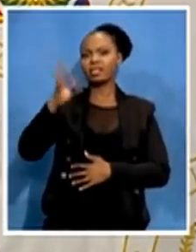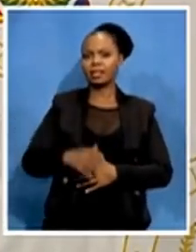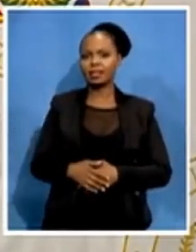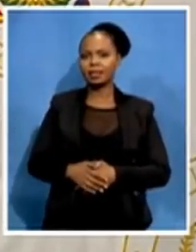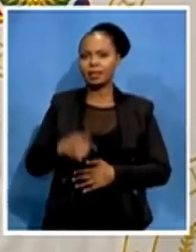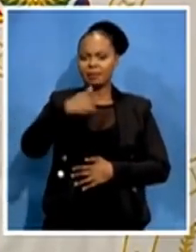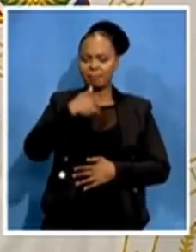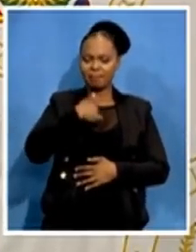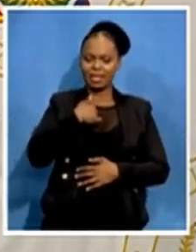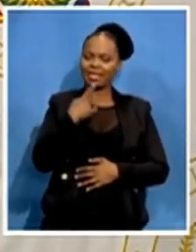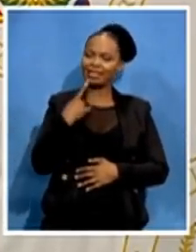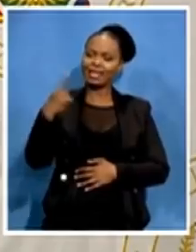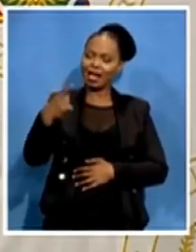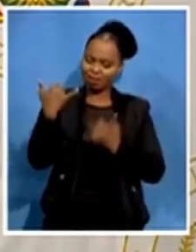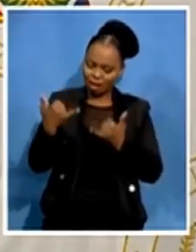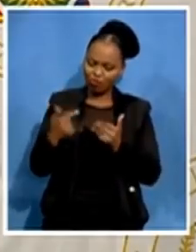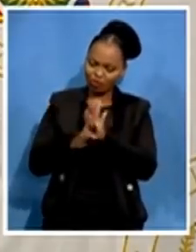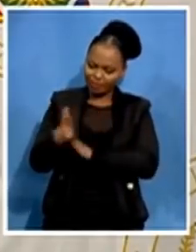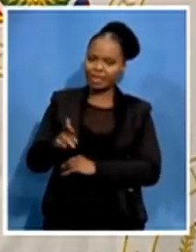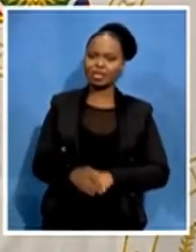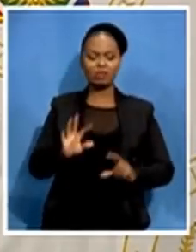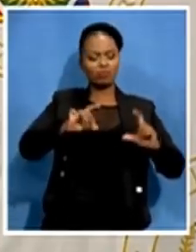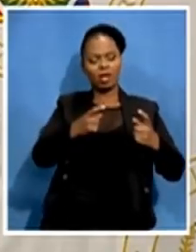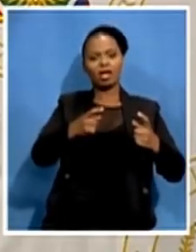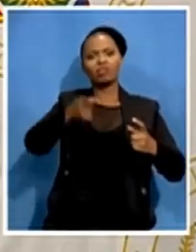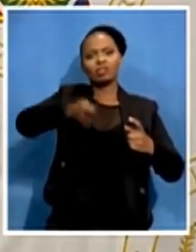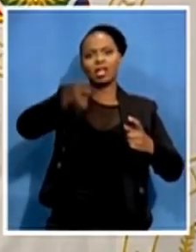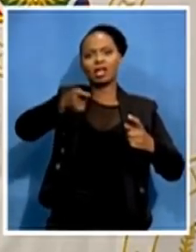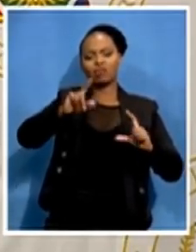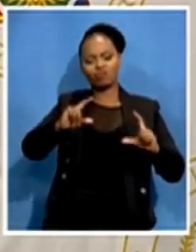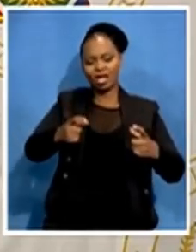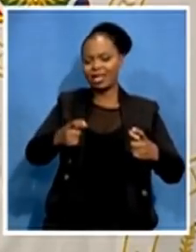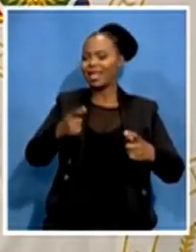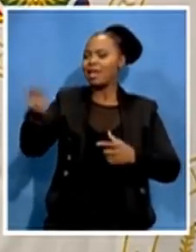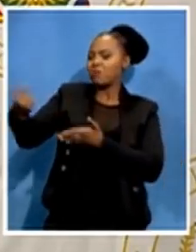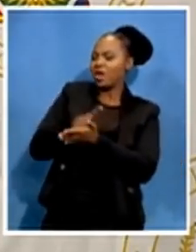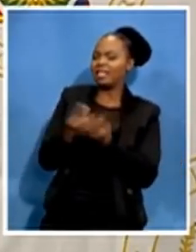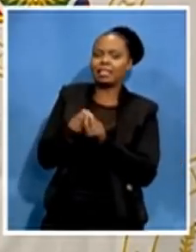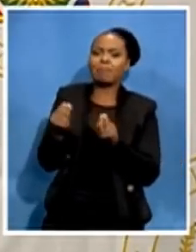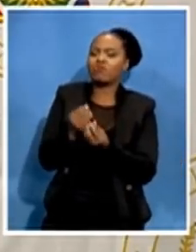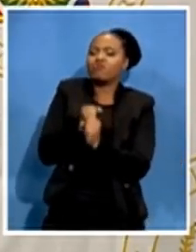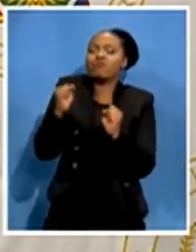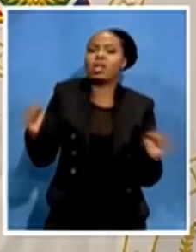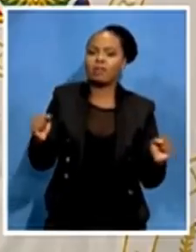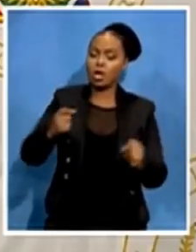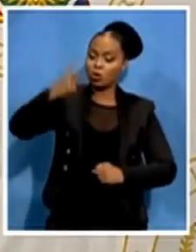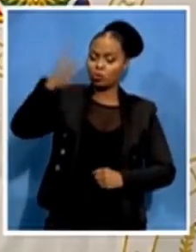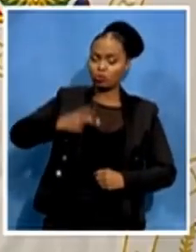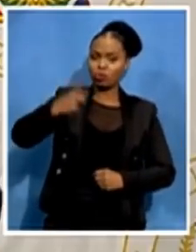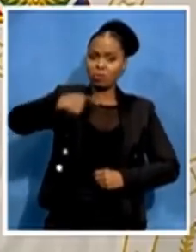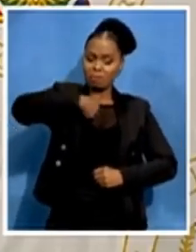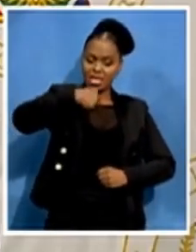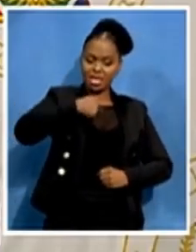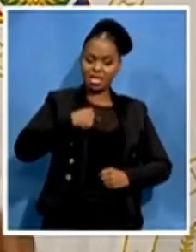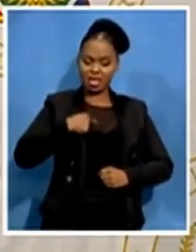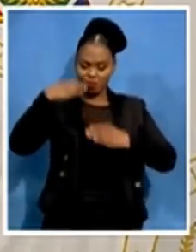He never sent anything to me. And two, I'm not the one who deals with those things. This is the Judicial Conduct Committee. And two, to